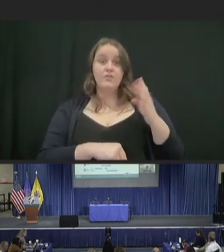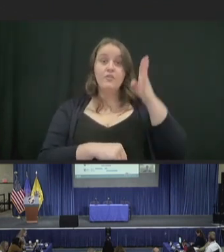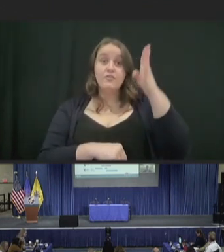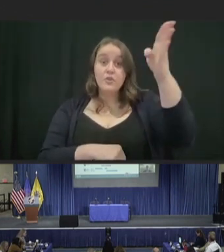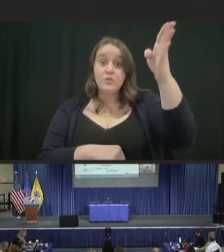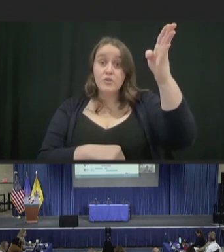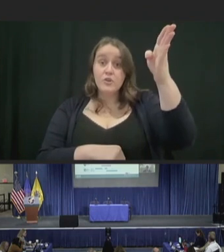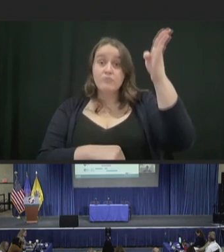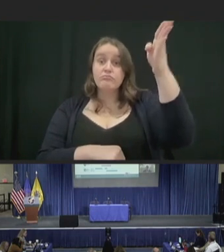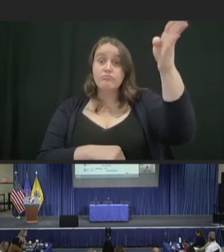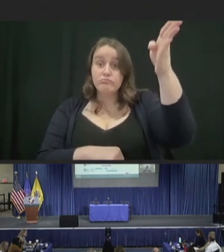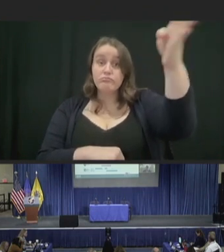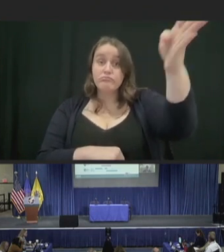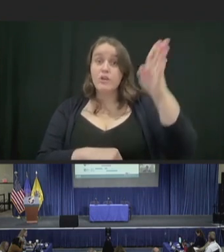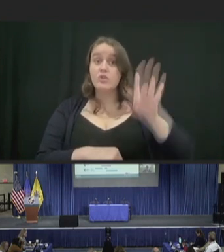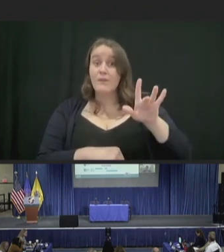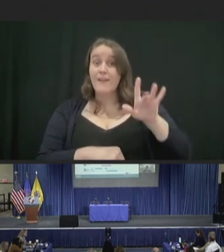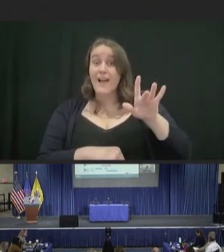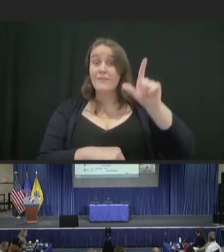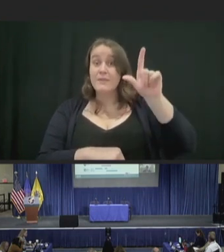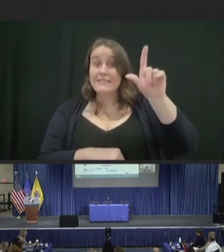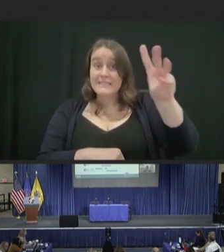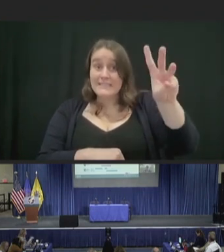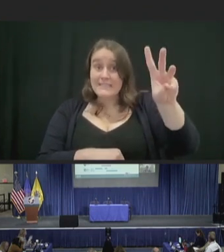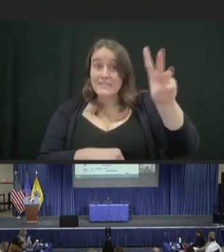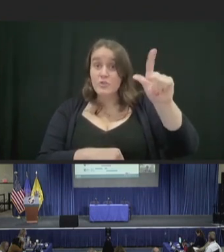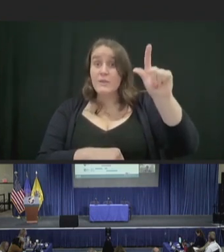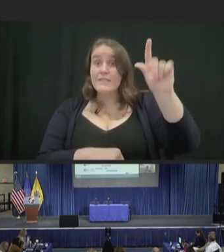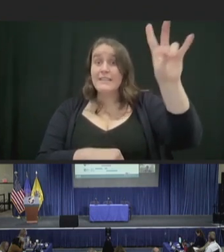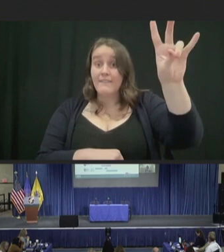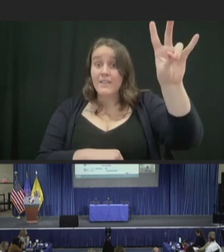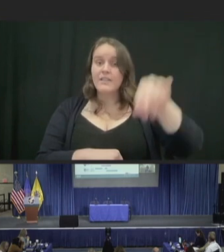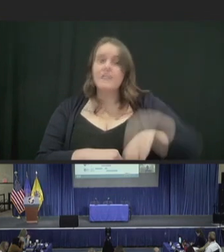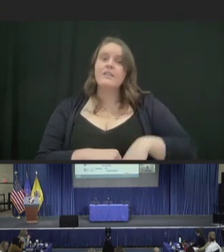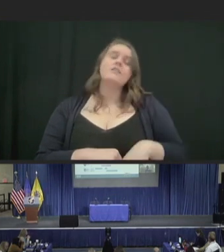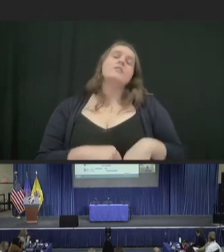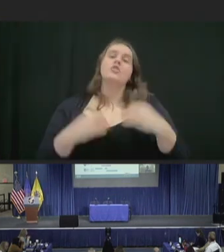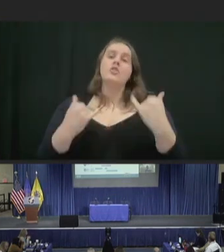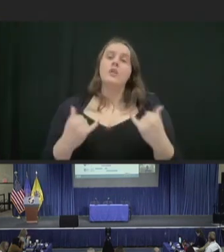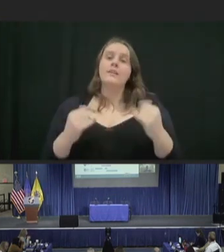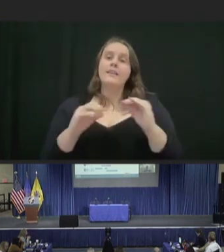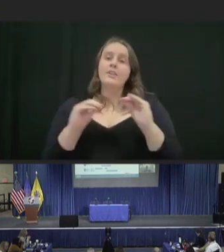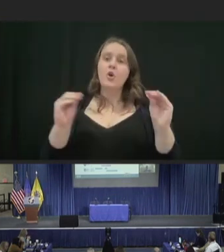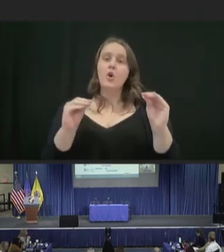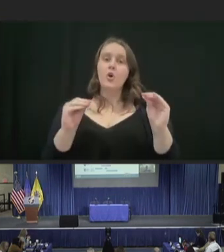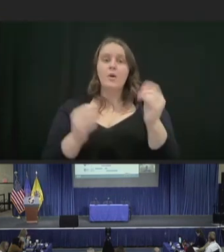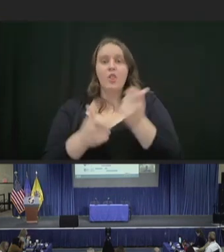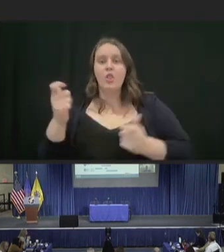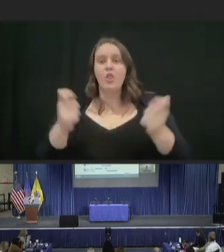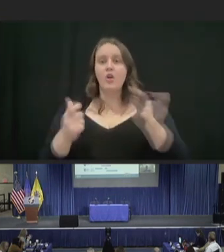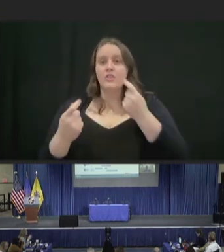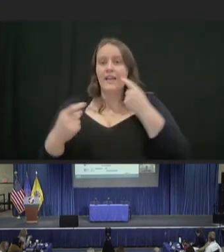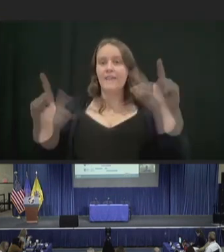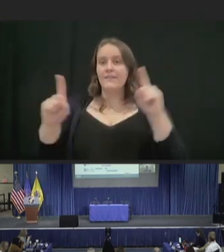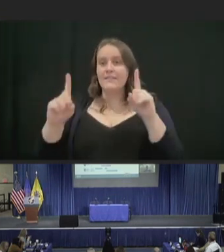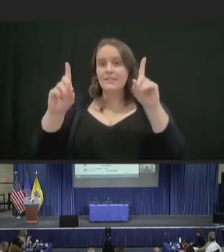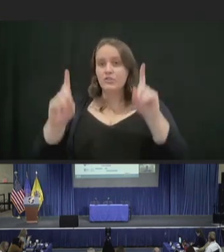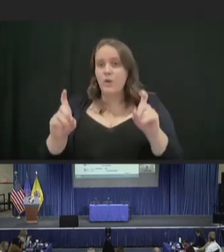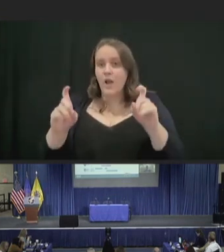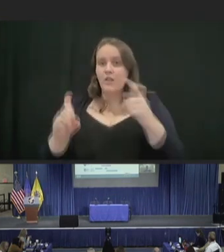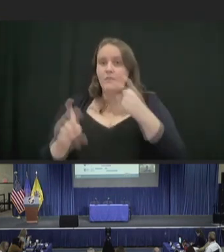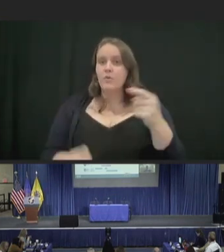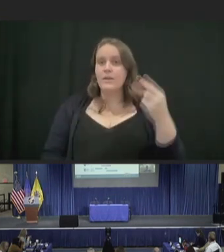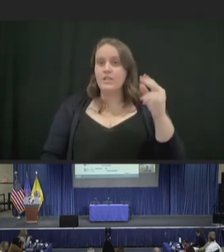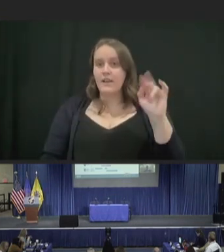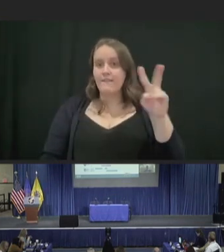2024, 25, 26, there is currently no large efficacy trial of an HIV vaccine, and our